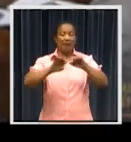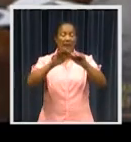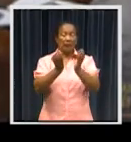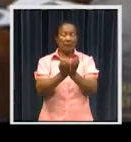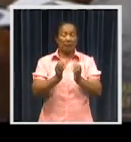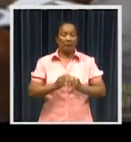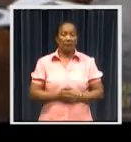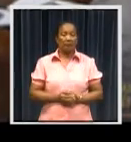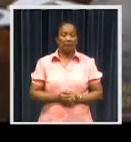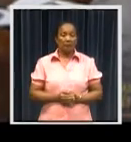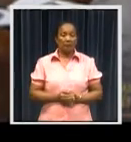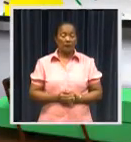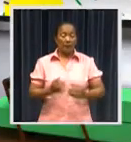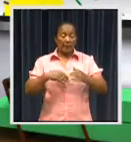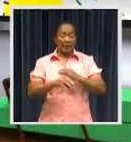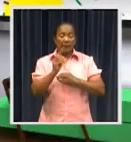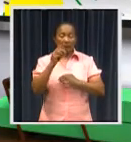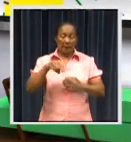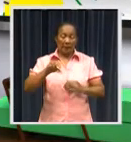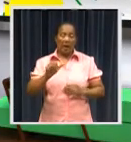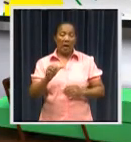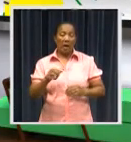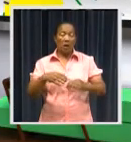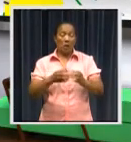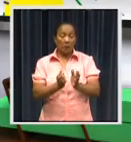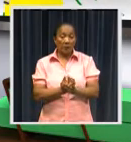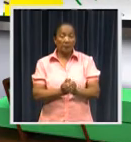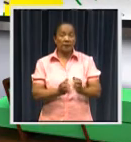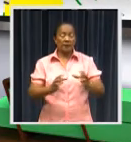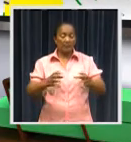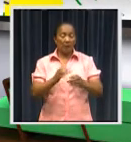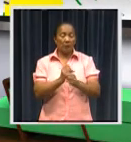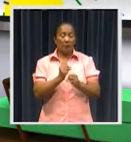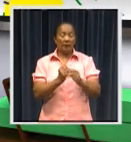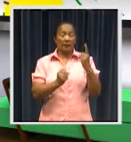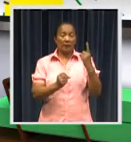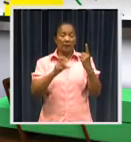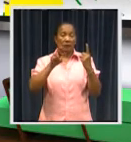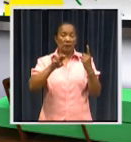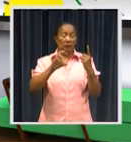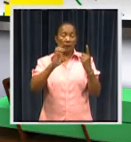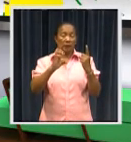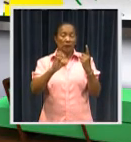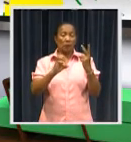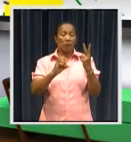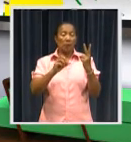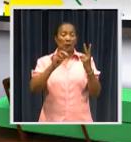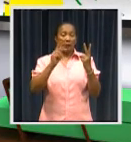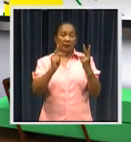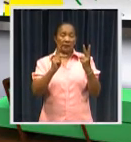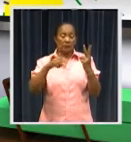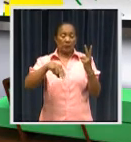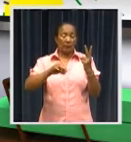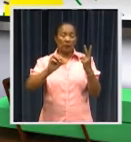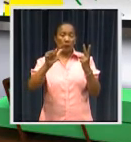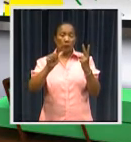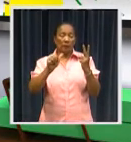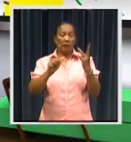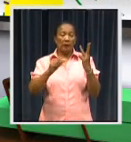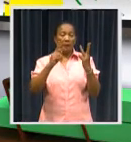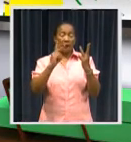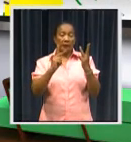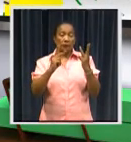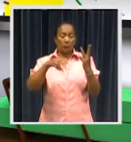and crime in general. The parliamentary committee consists of the MPs Roseli Cotino, Krishna